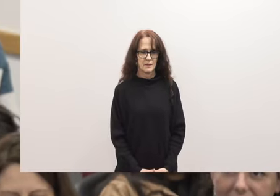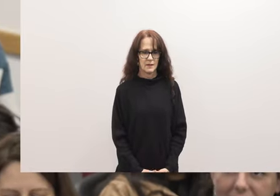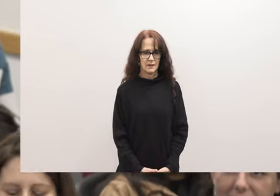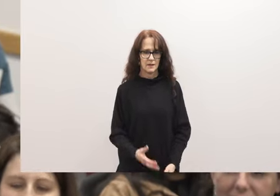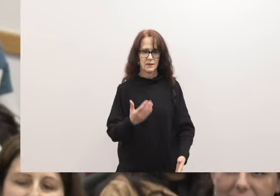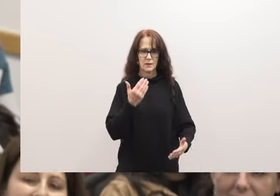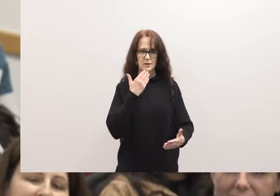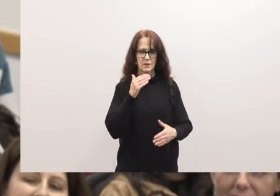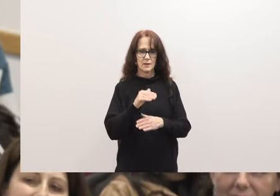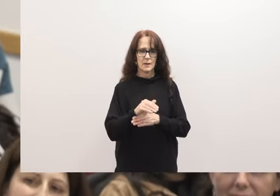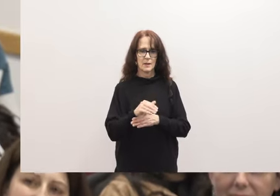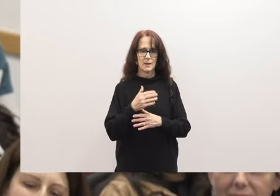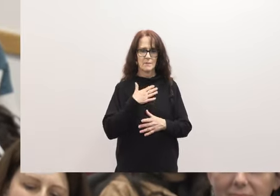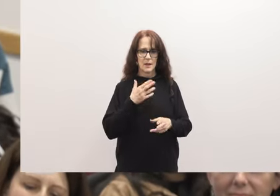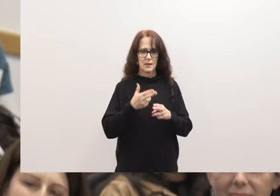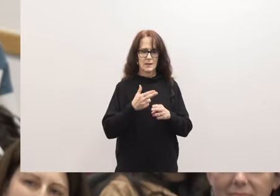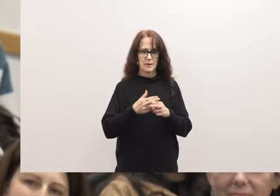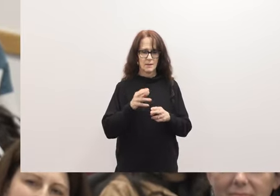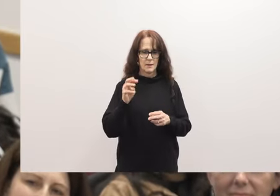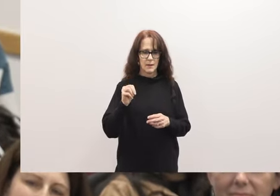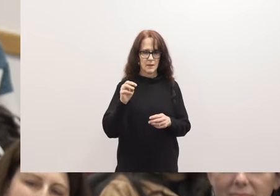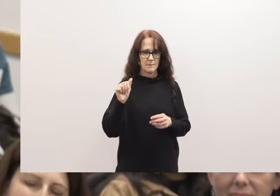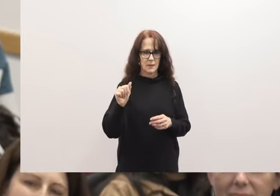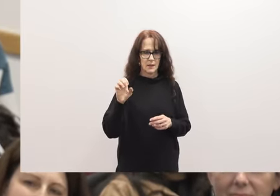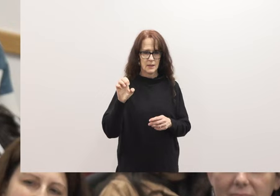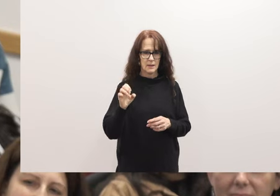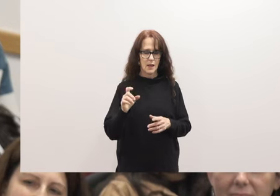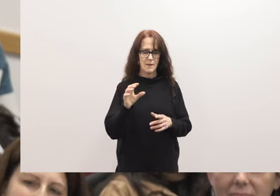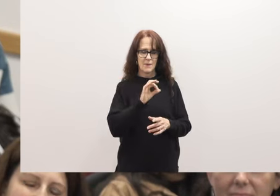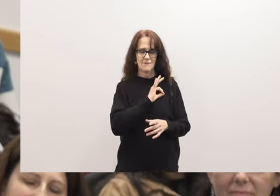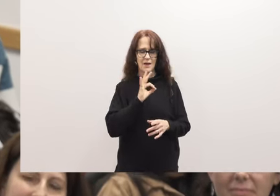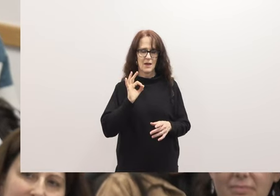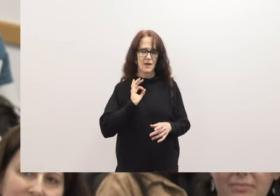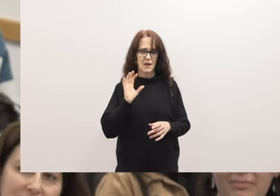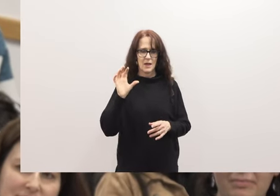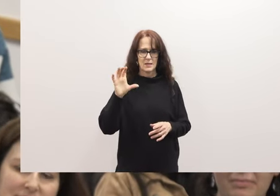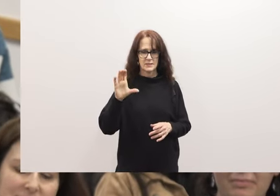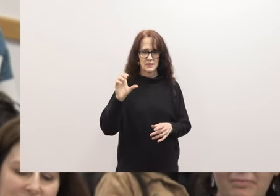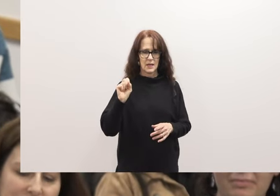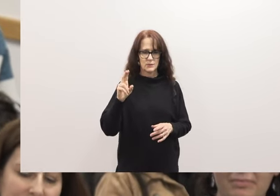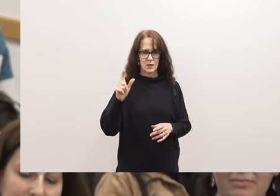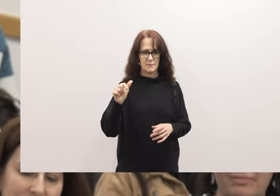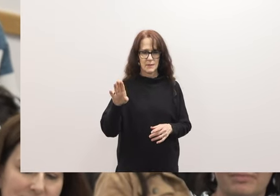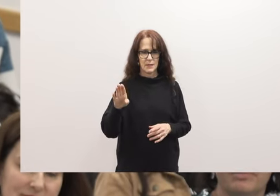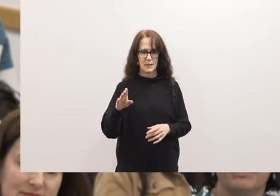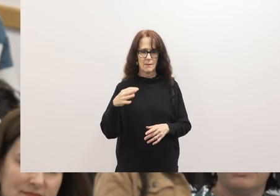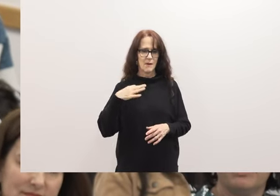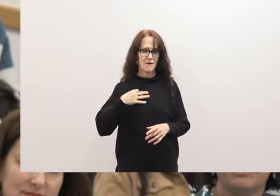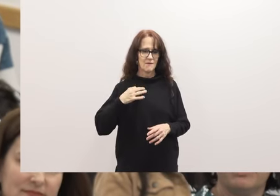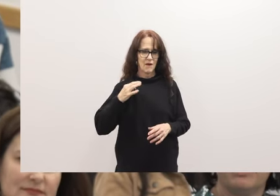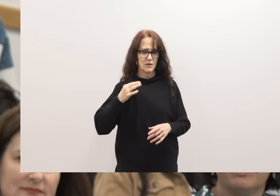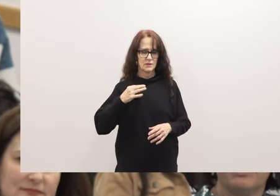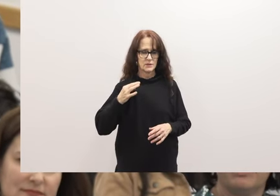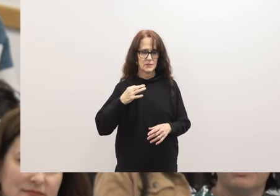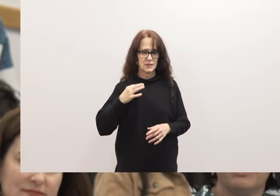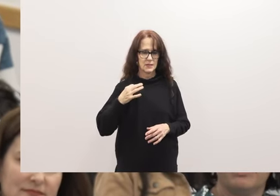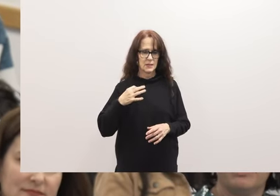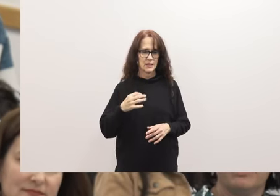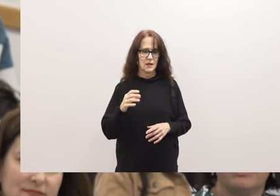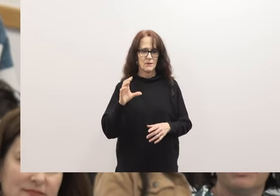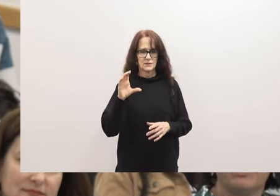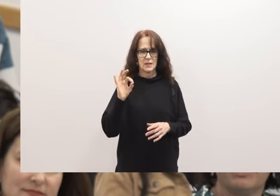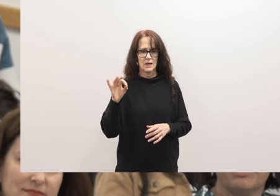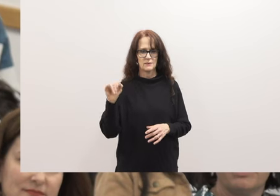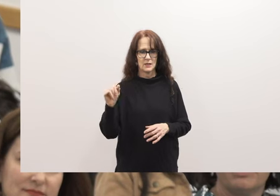Good evening. My name is May. I'm a faculty member at Cal State Long Beach, and I was a volunteer and research fellow with CFJ from 2014